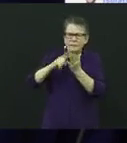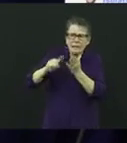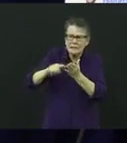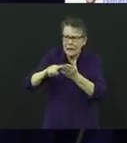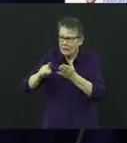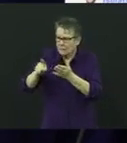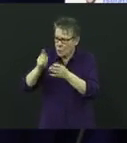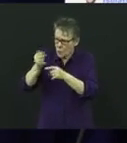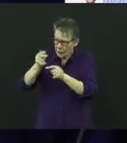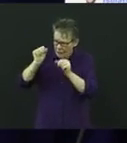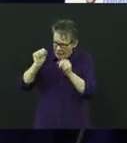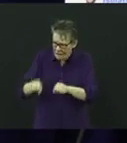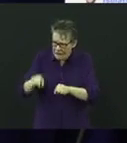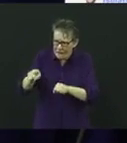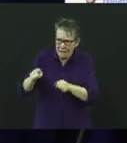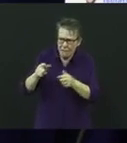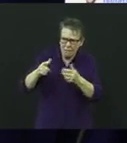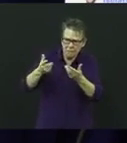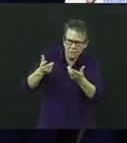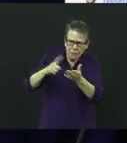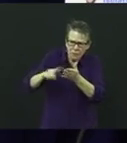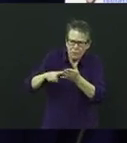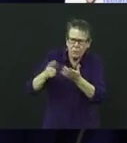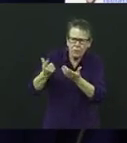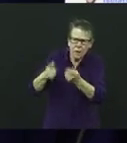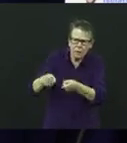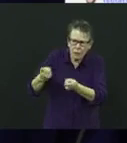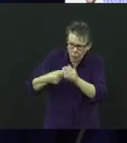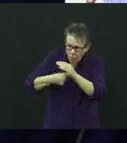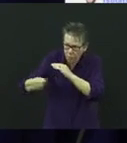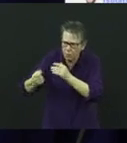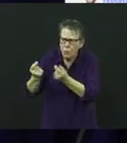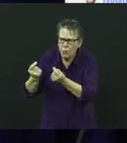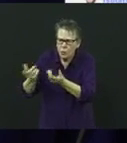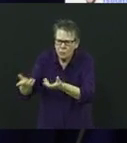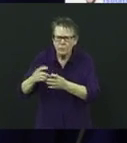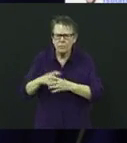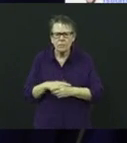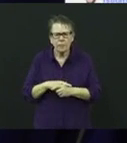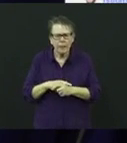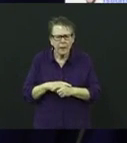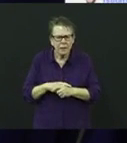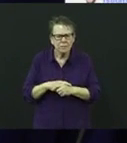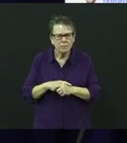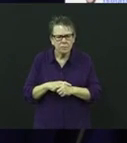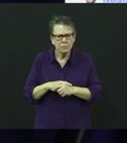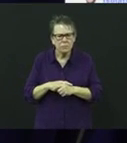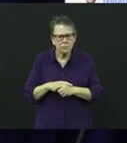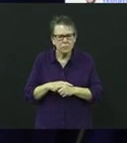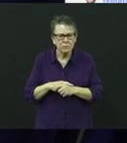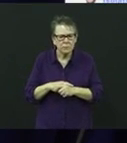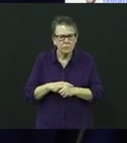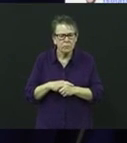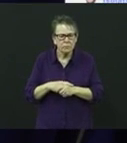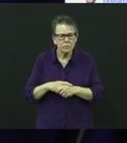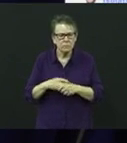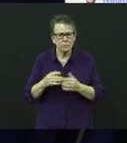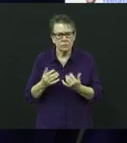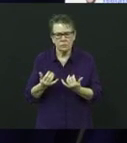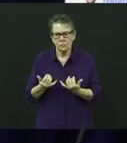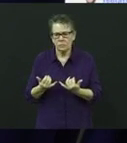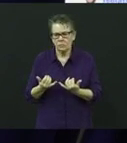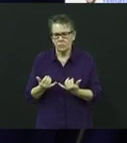world, I'll kick that to Judy. But even this afternoon, when we're trying to make sure that we're able to allow families to adhere to their